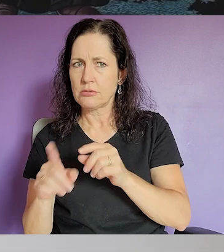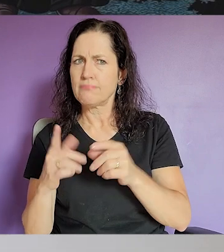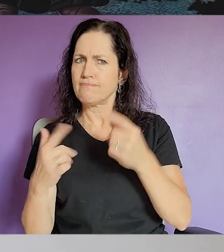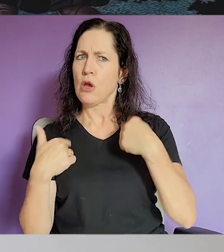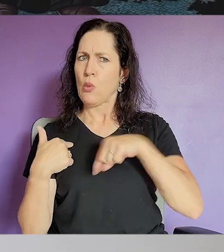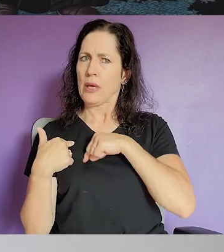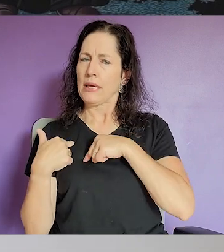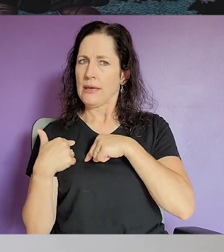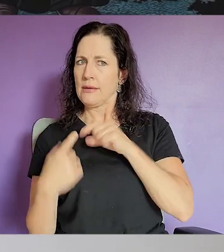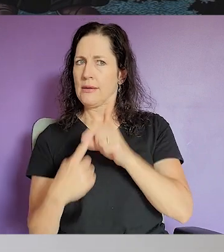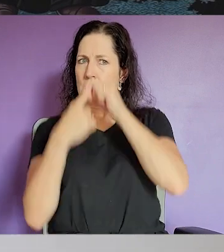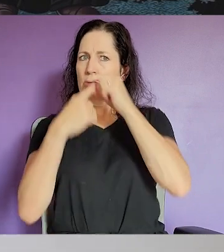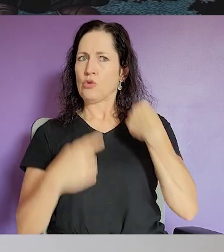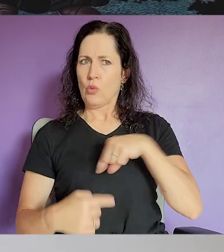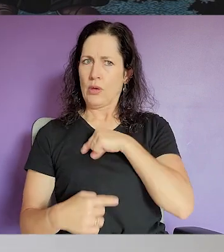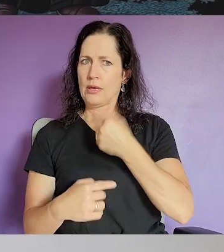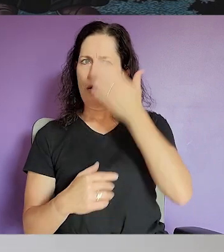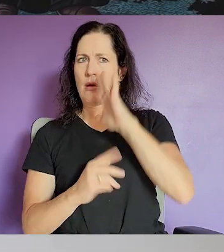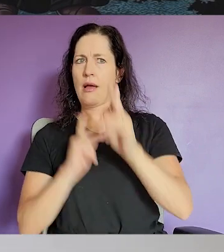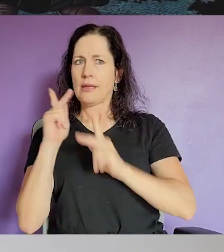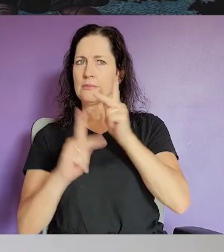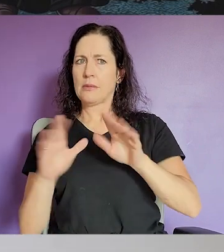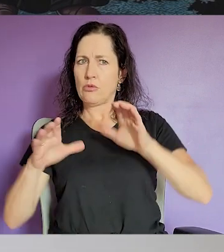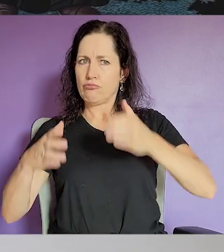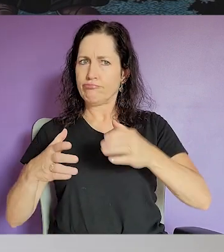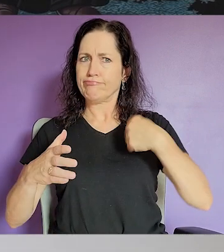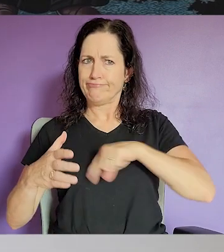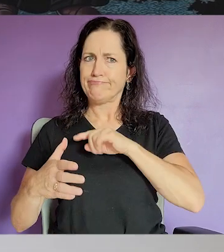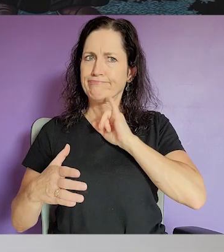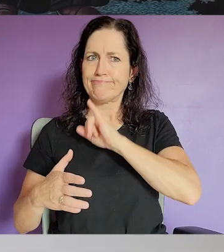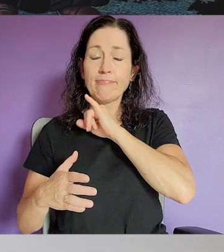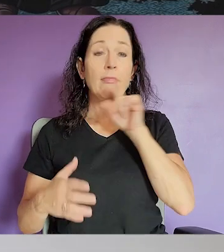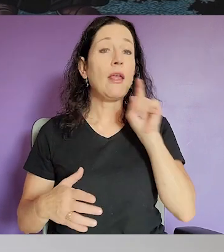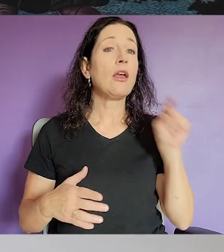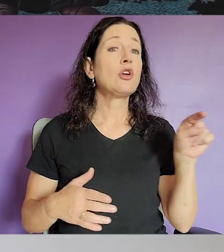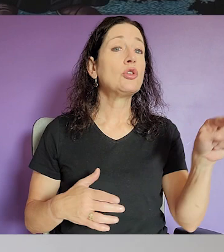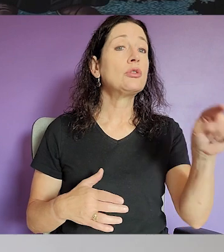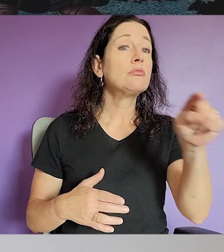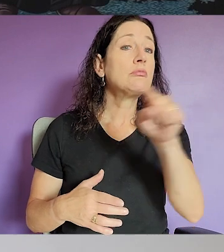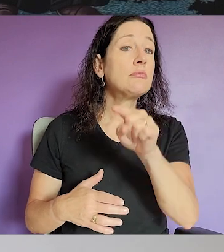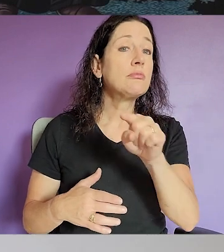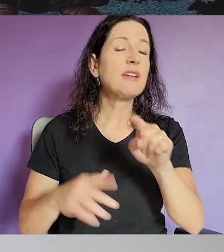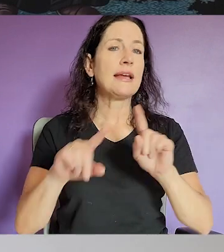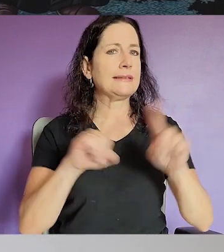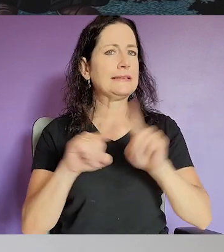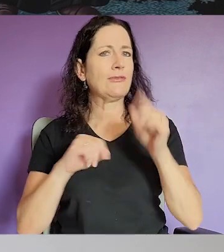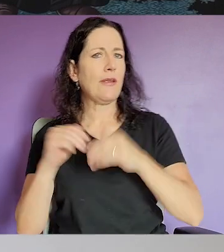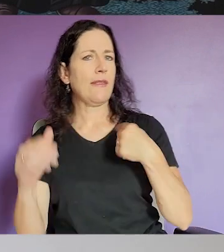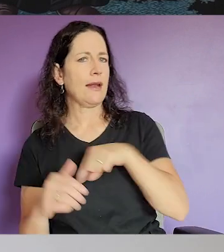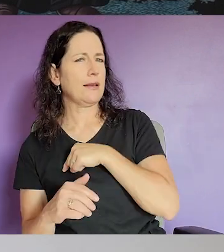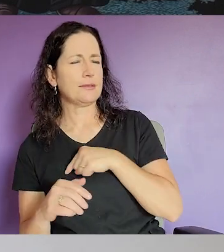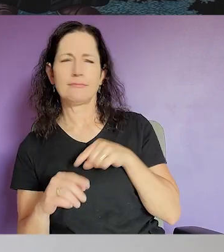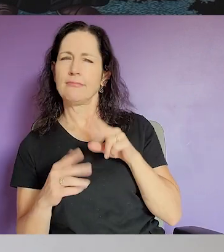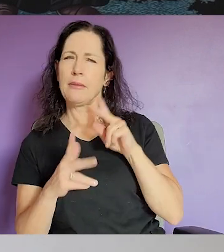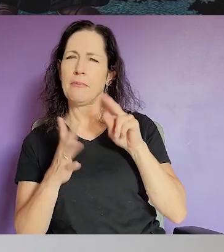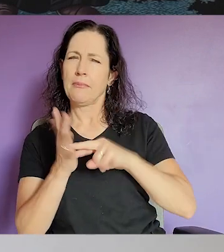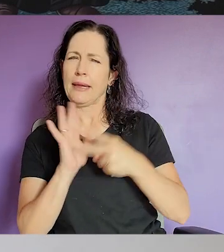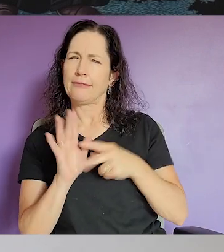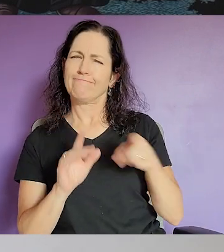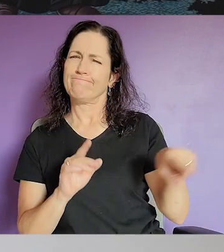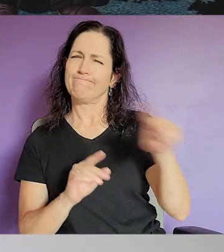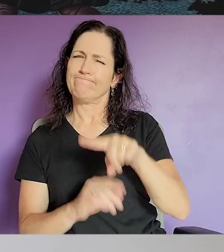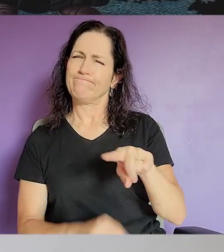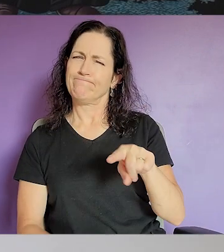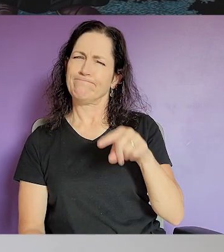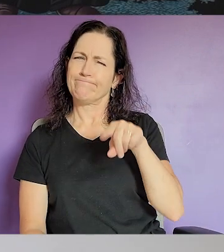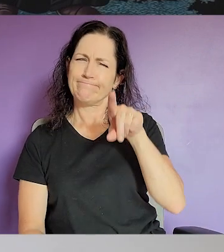We're special. We are the people of God, and anybody else is different, is not really of the people